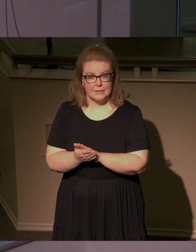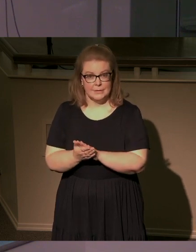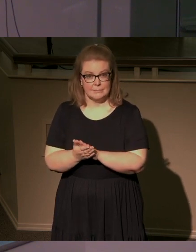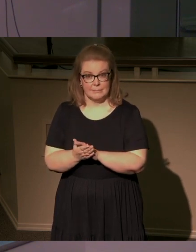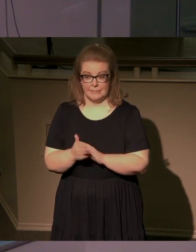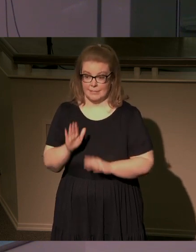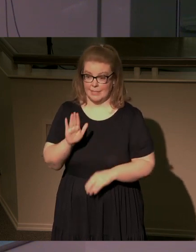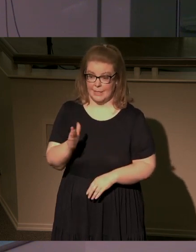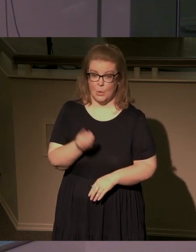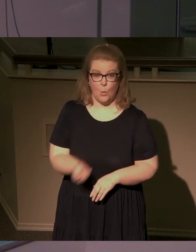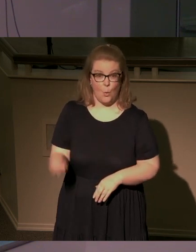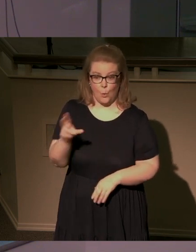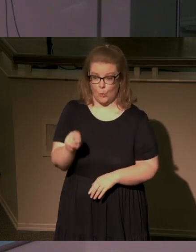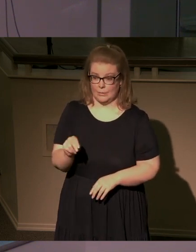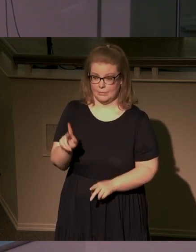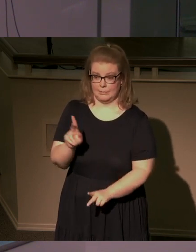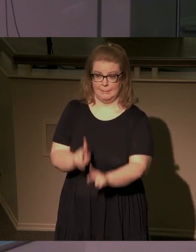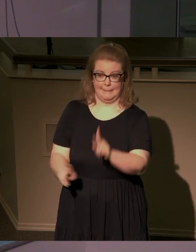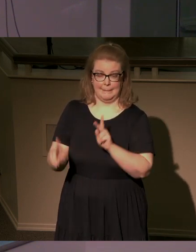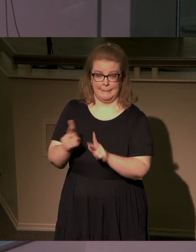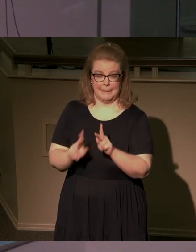their own people.